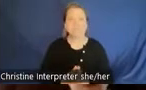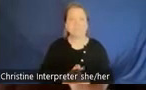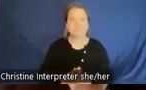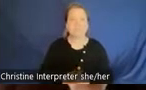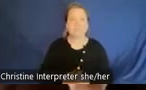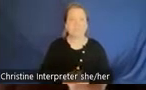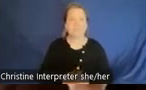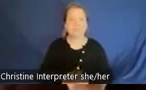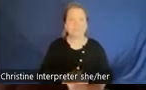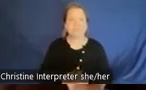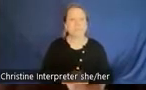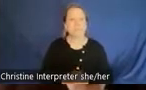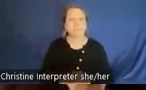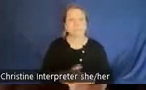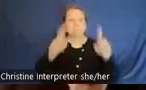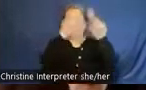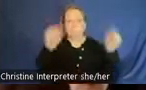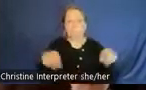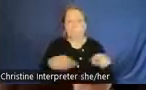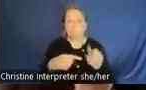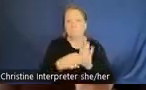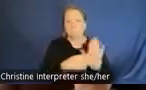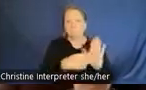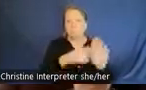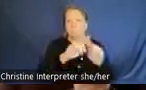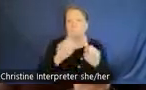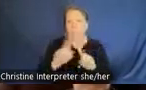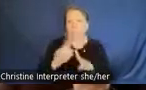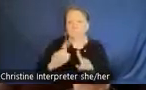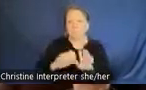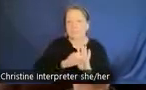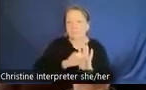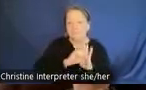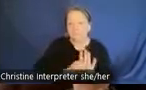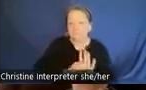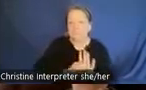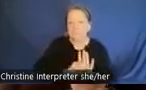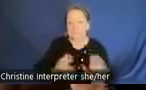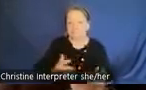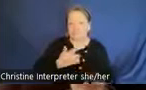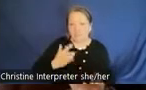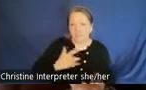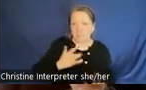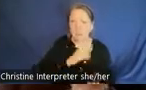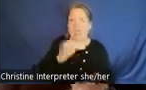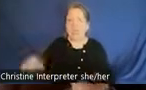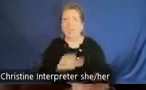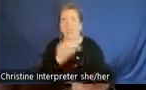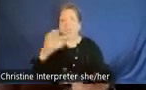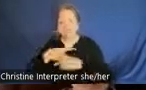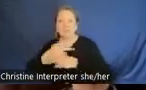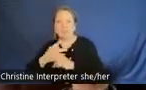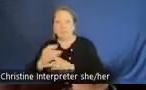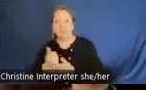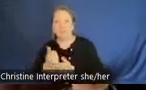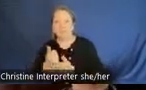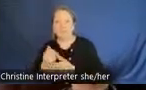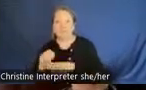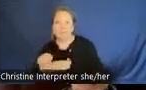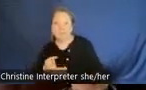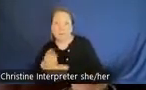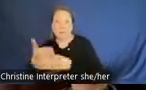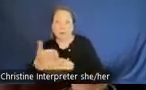So this slide lists some of the conditions and symptoms and some of the products that can cause trouble.